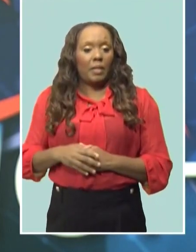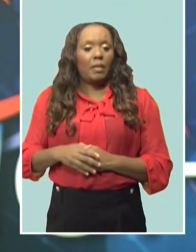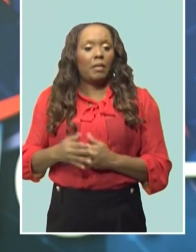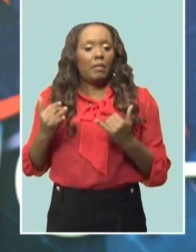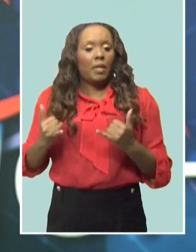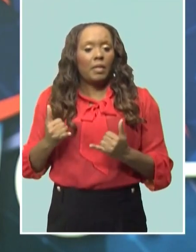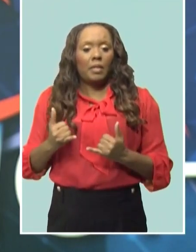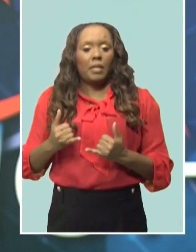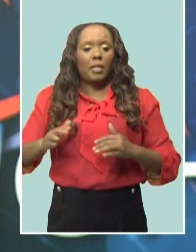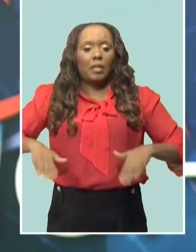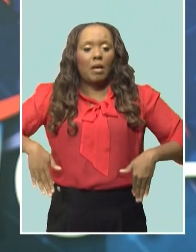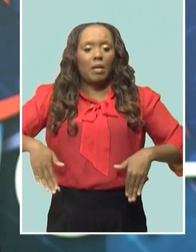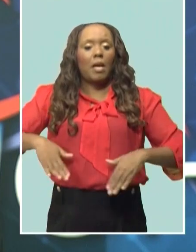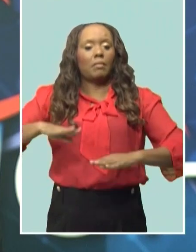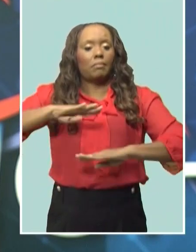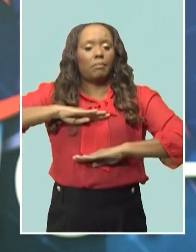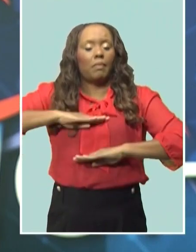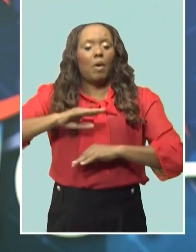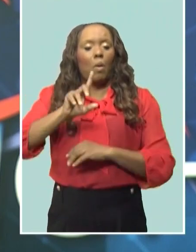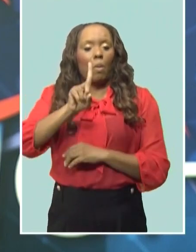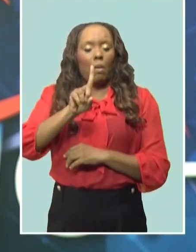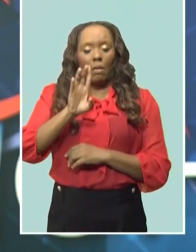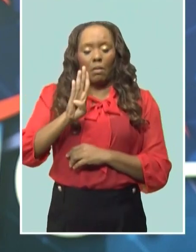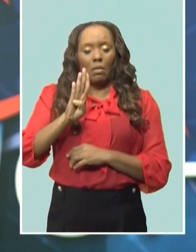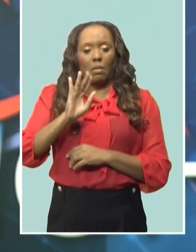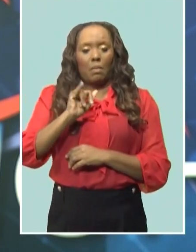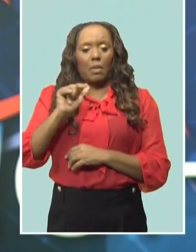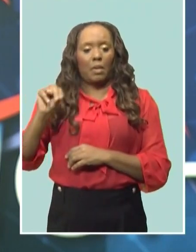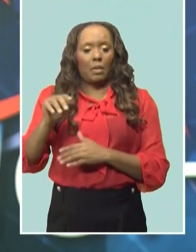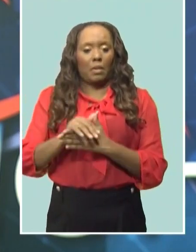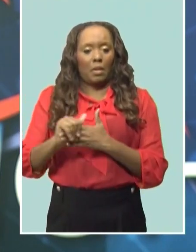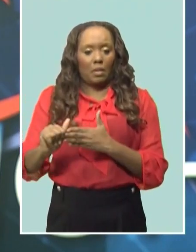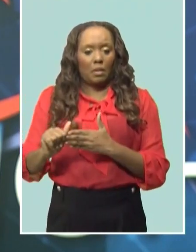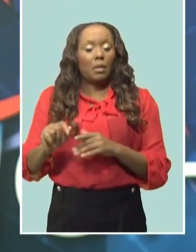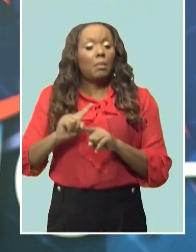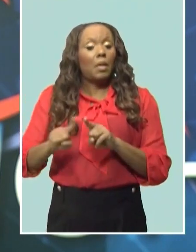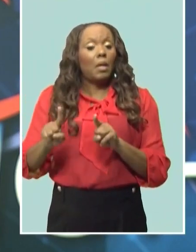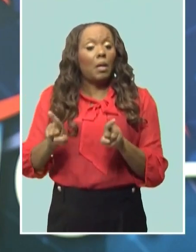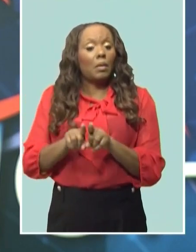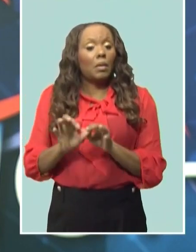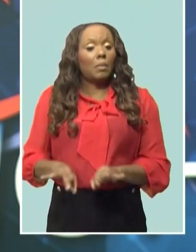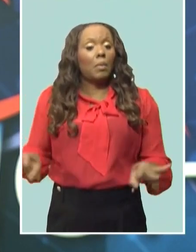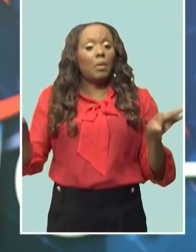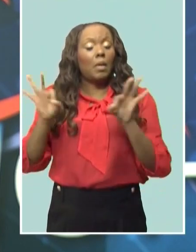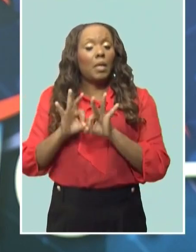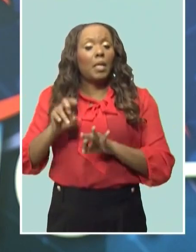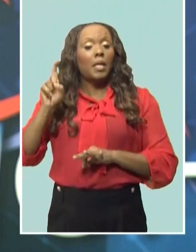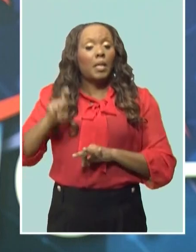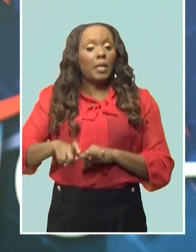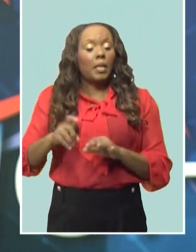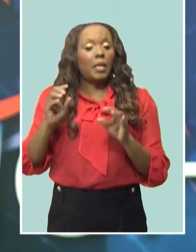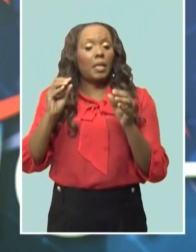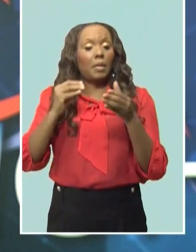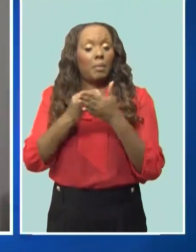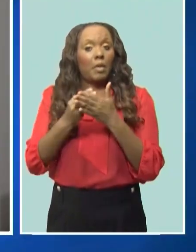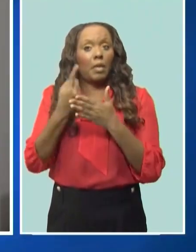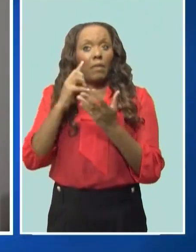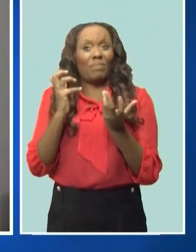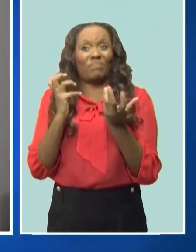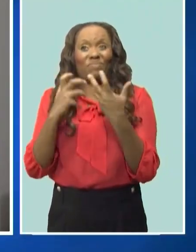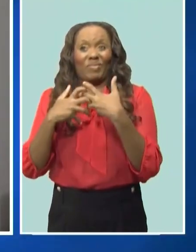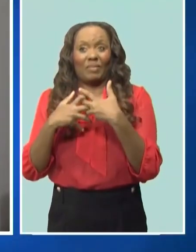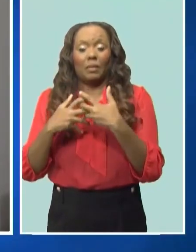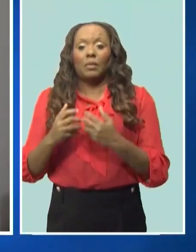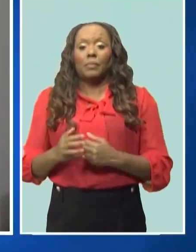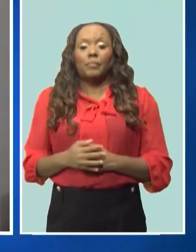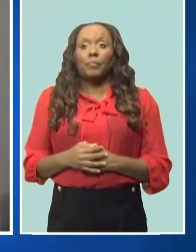in capital. Equally important for the Barbadian leader is adaptation funding. We do not want